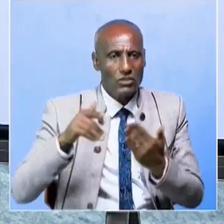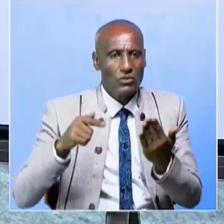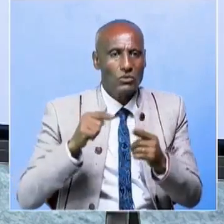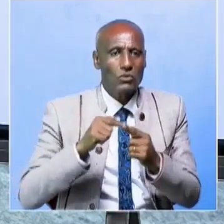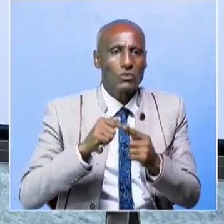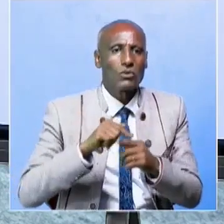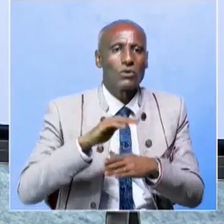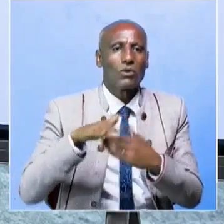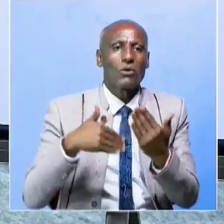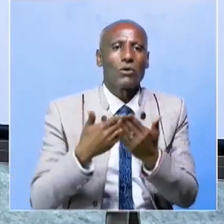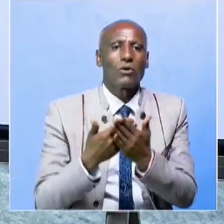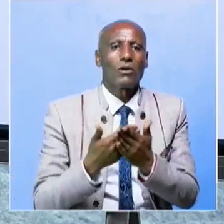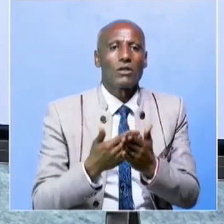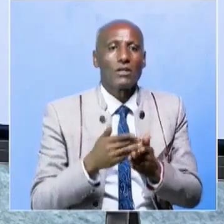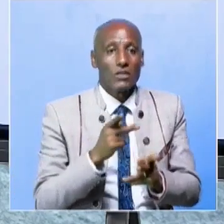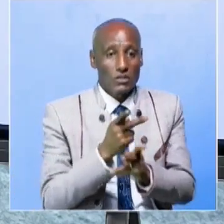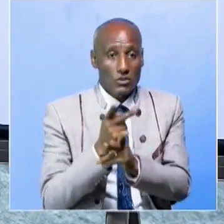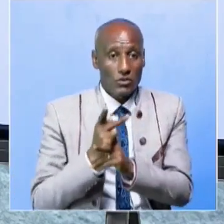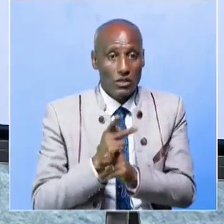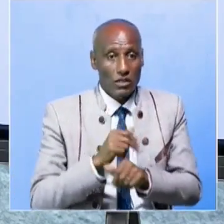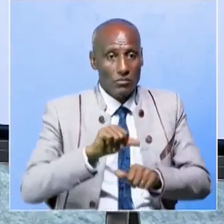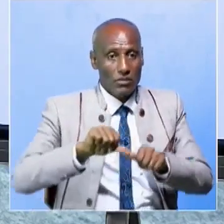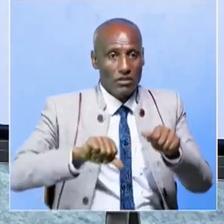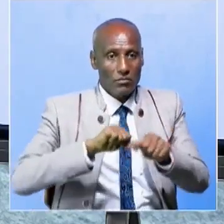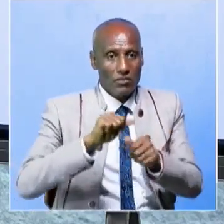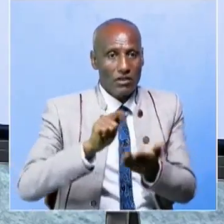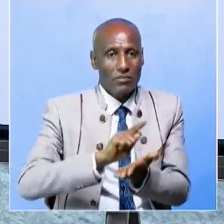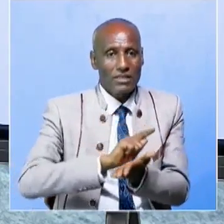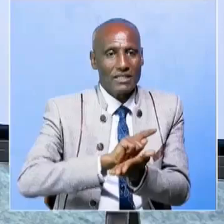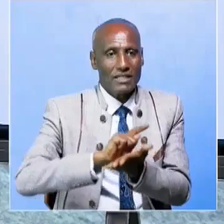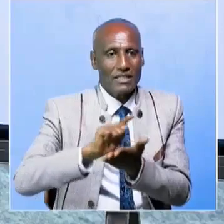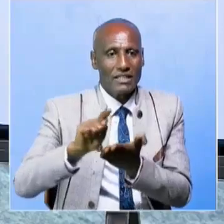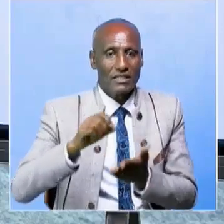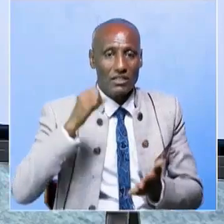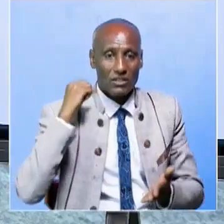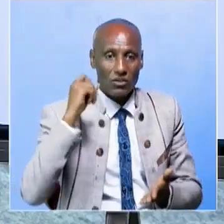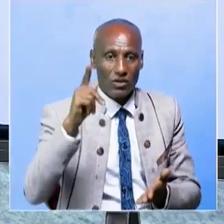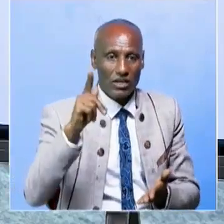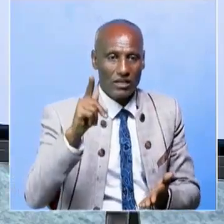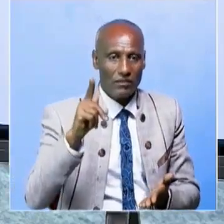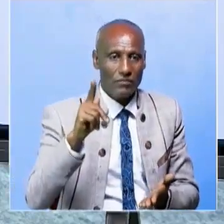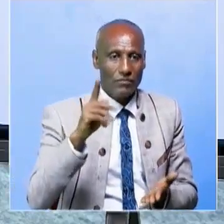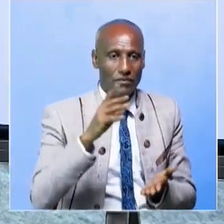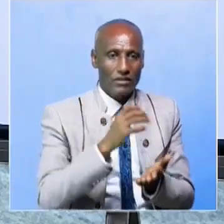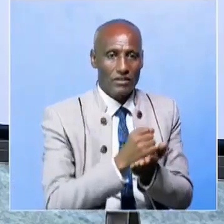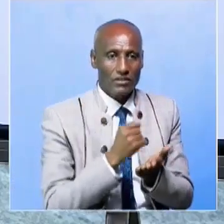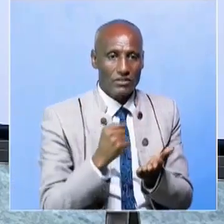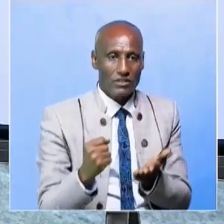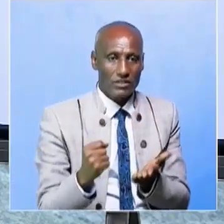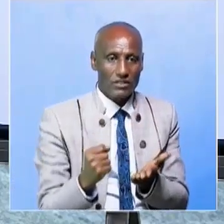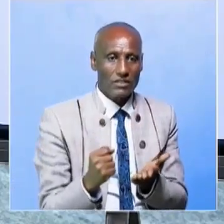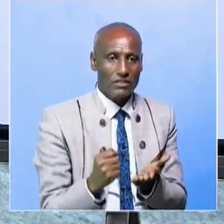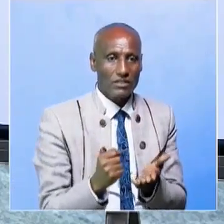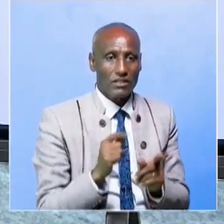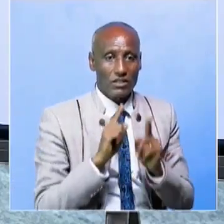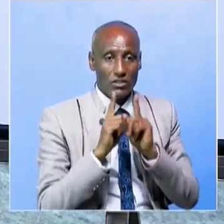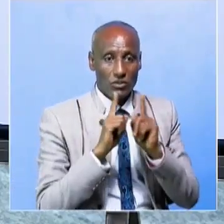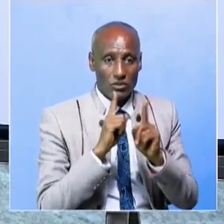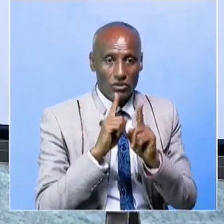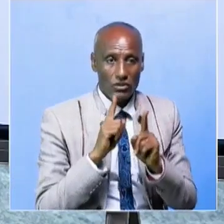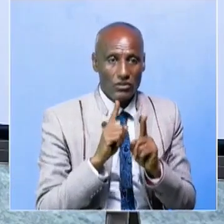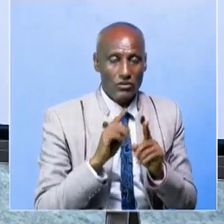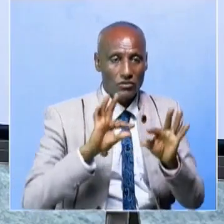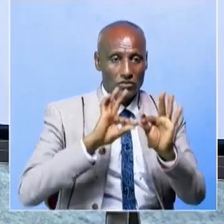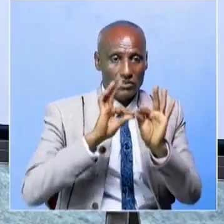to keep your environment clean. Okay, so since we talked about all